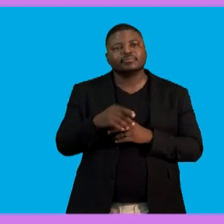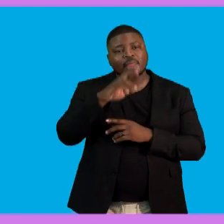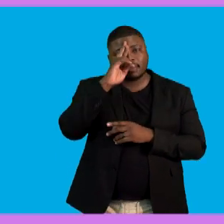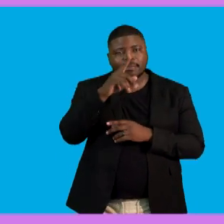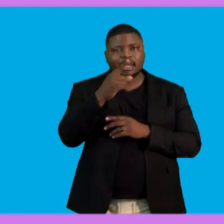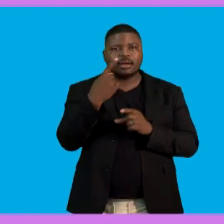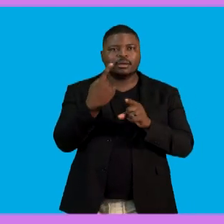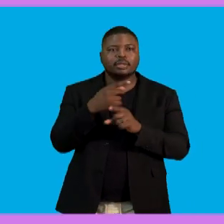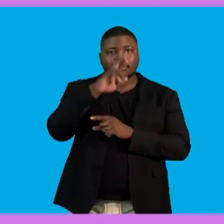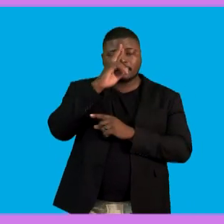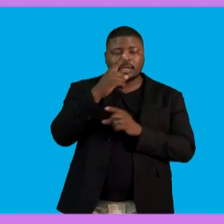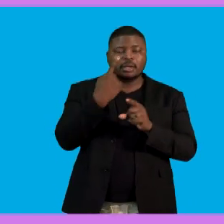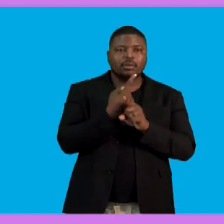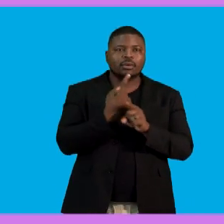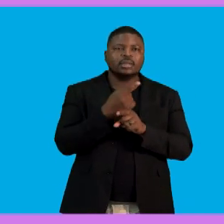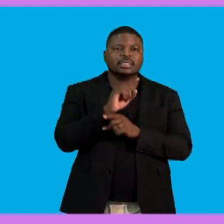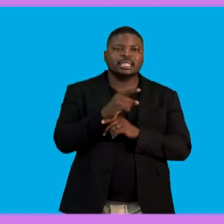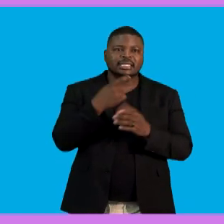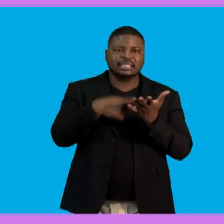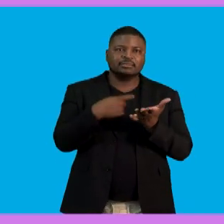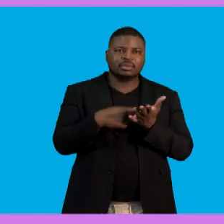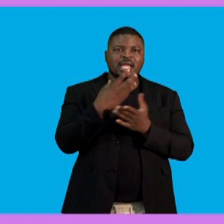because for every single teaspoon there are 5